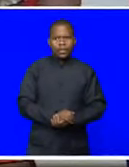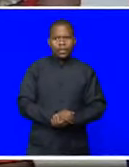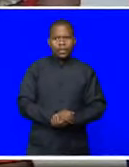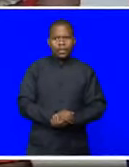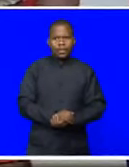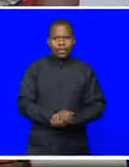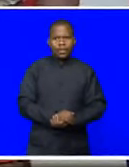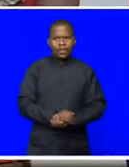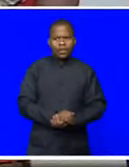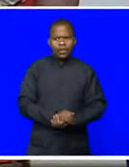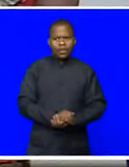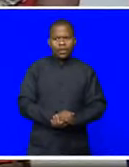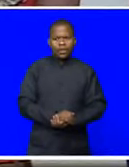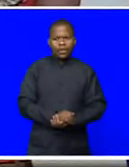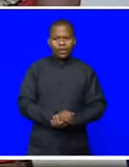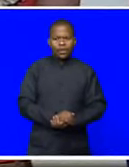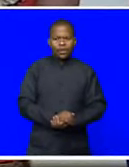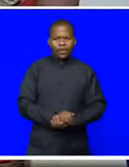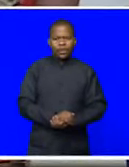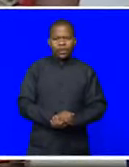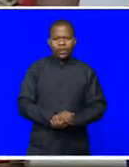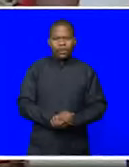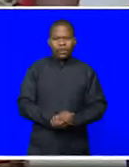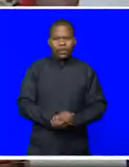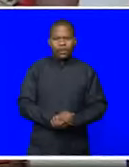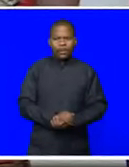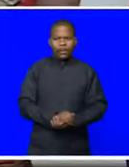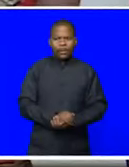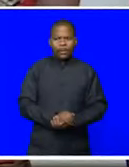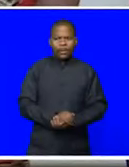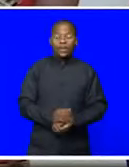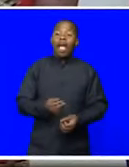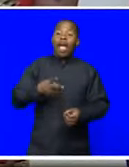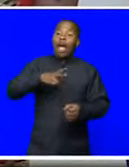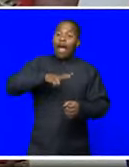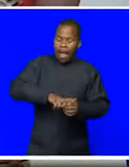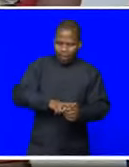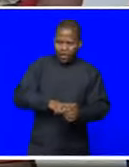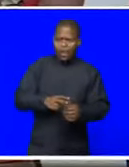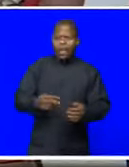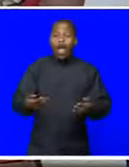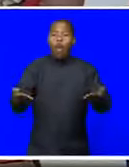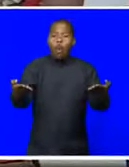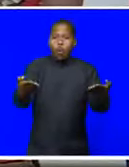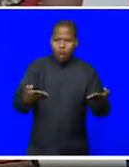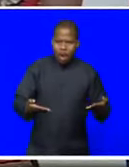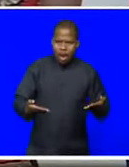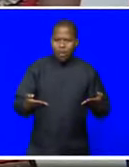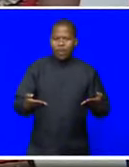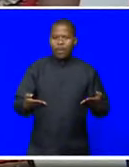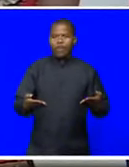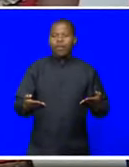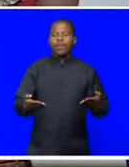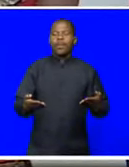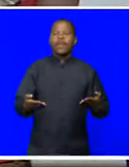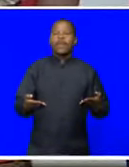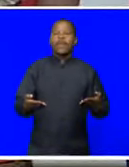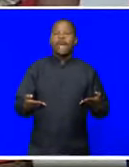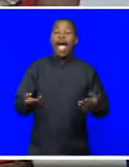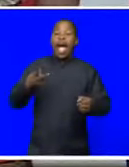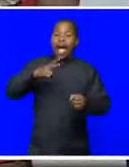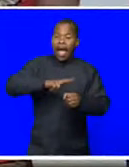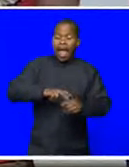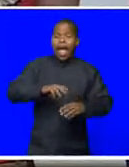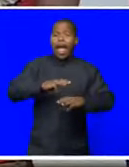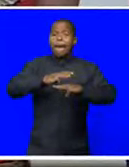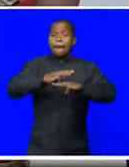much more. With these words, High Commissioner, it is a pleasure for me to welcome you, and I wish to give you an assurance